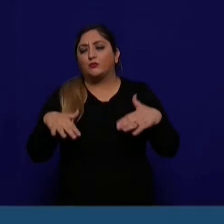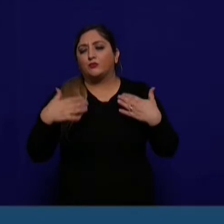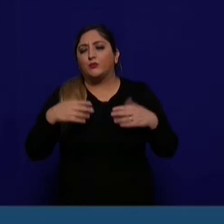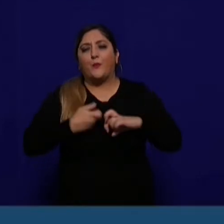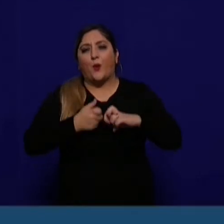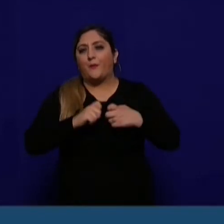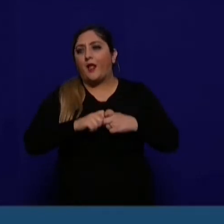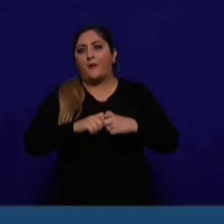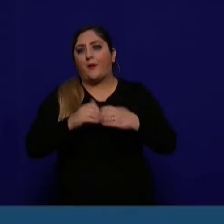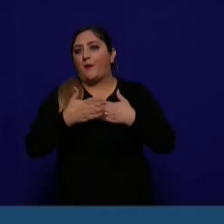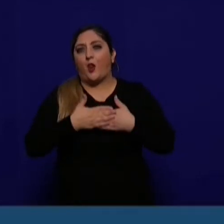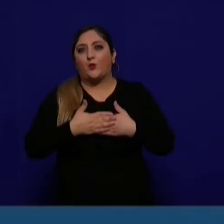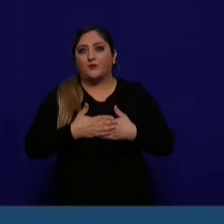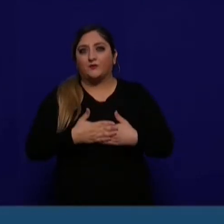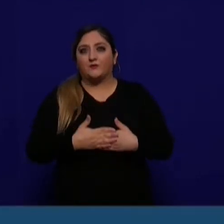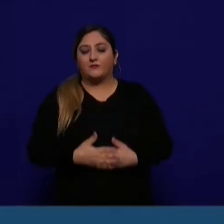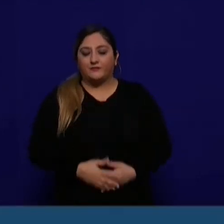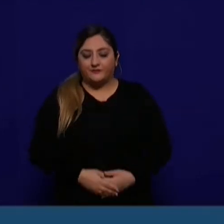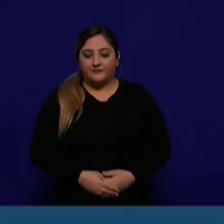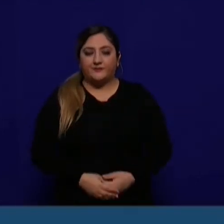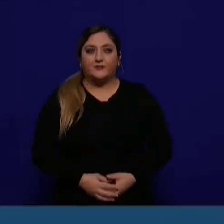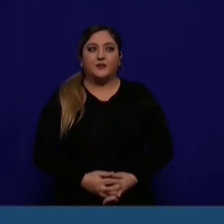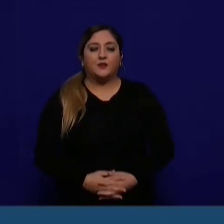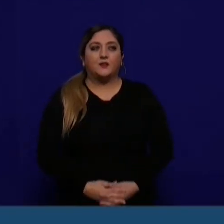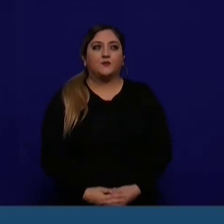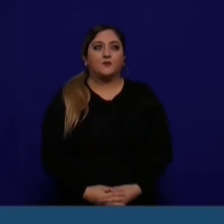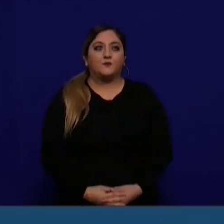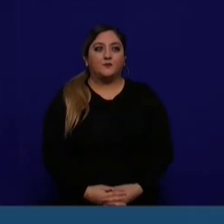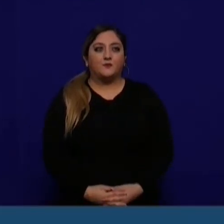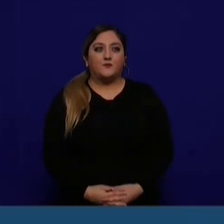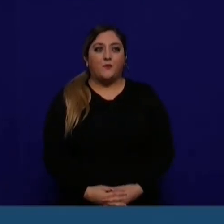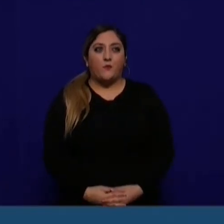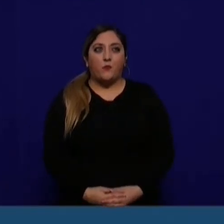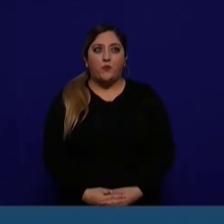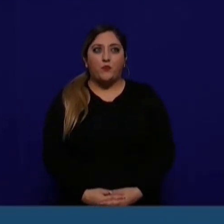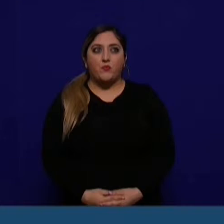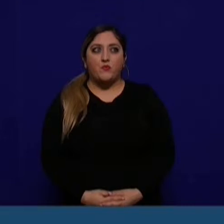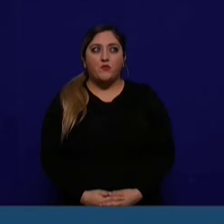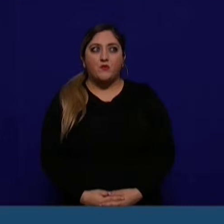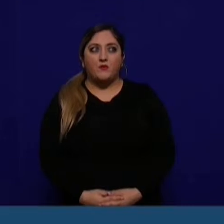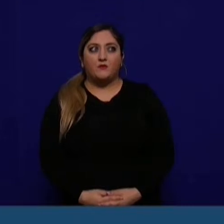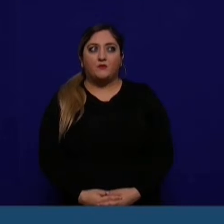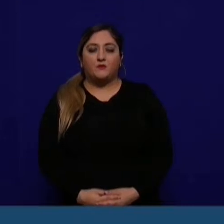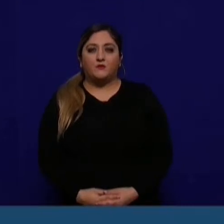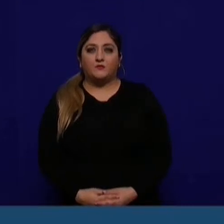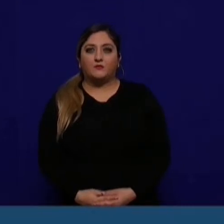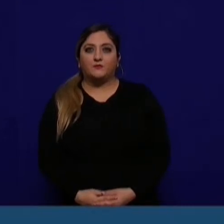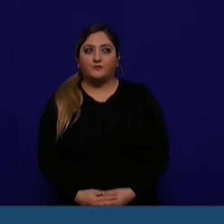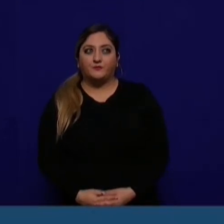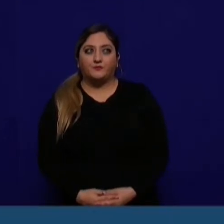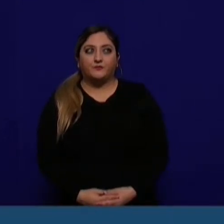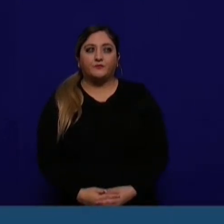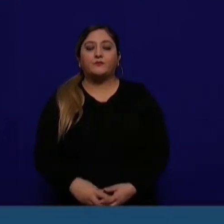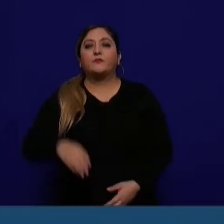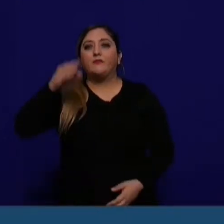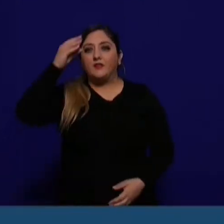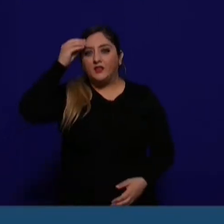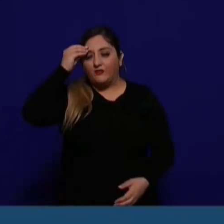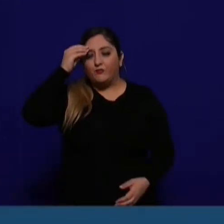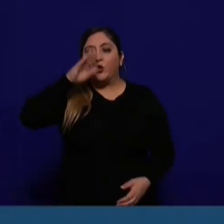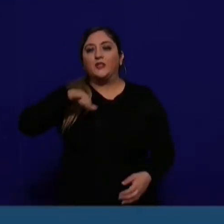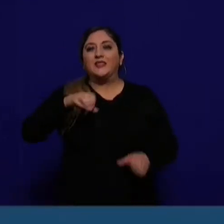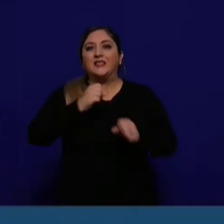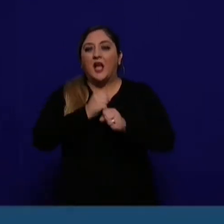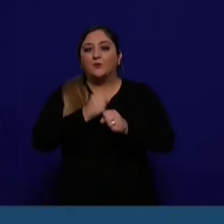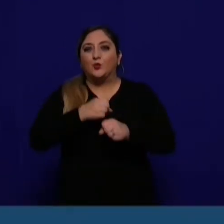wkoll. Grazzi. Iva, fuq il-miżura fejn aħna kellna frontliners li jaħdmu l-Isptar